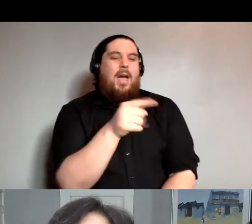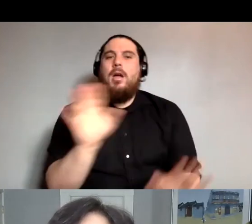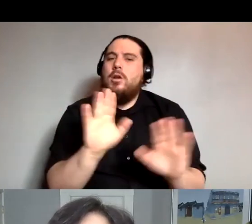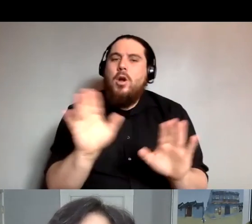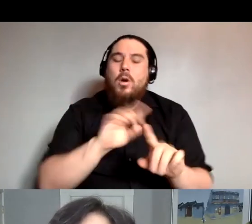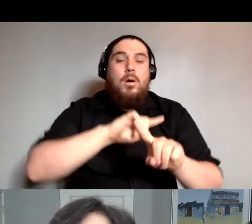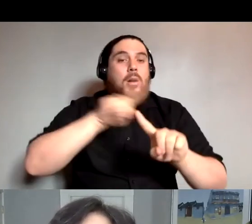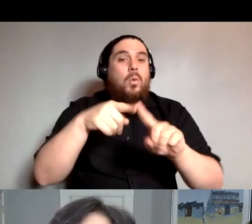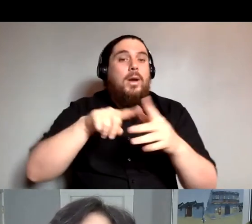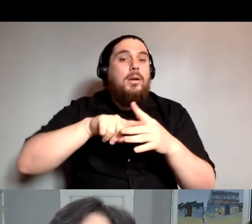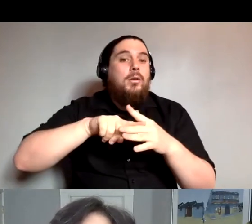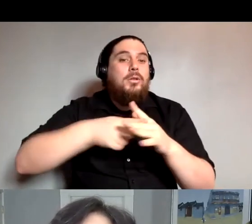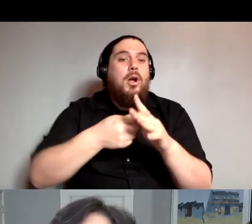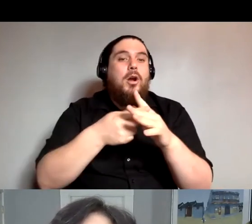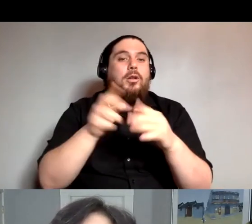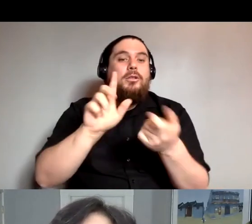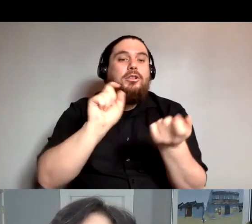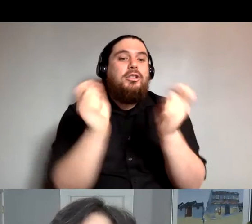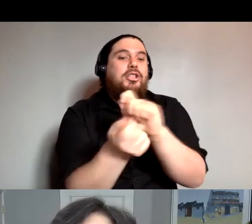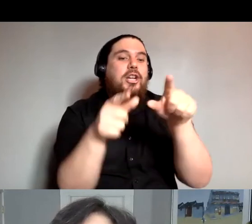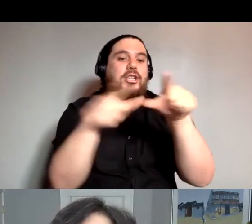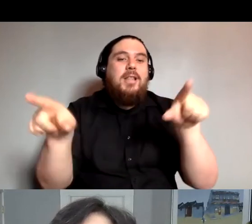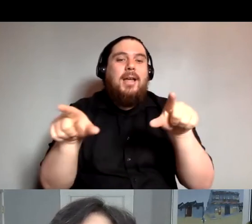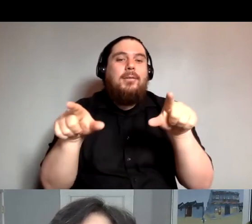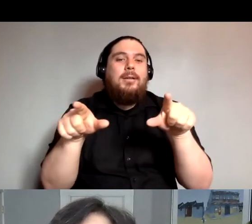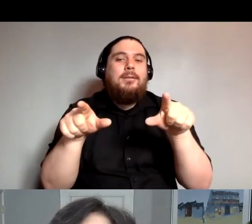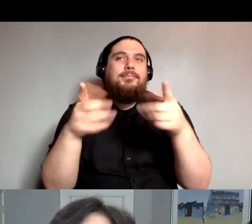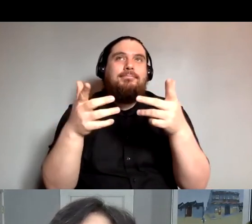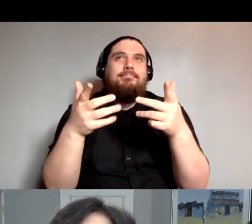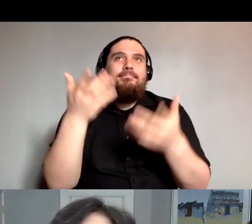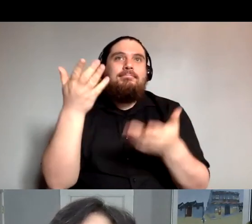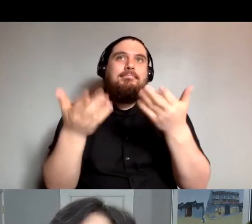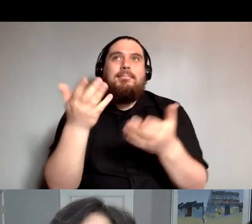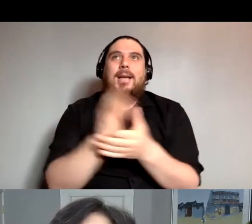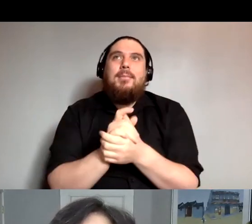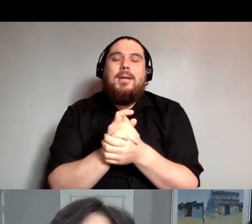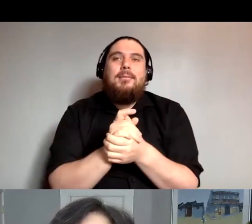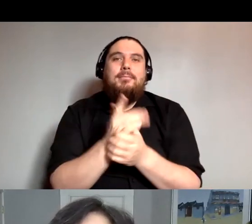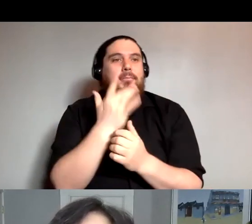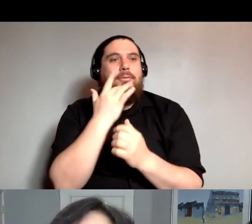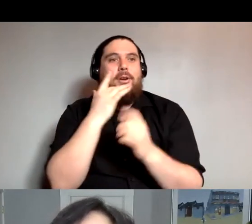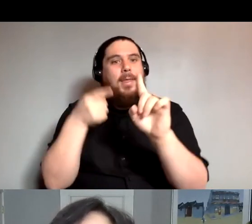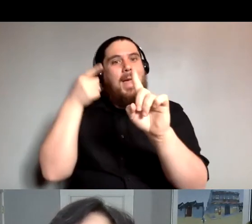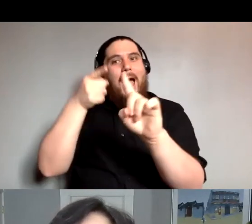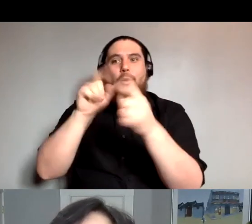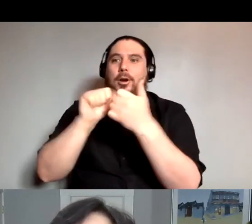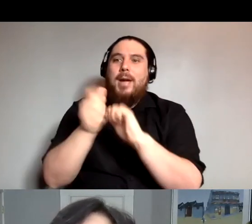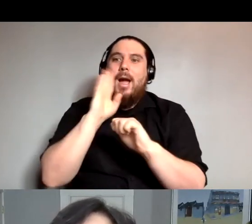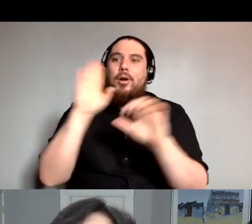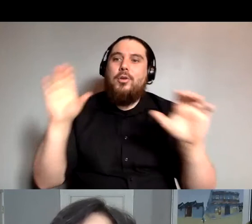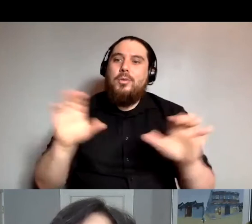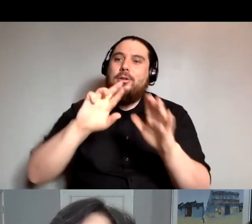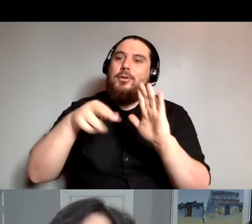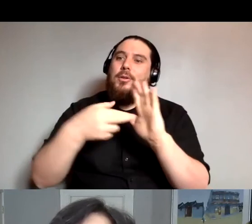start using language that talks about outcomes rather than describing how you might do the role, then it changes stuff. But